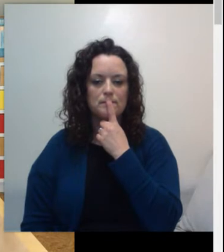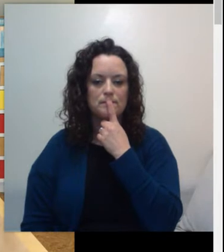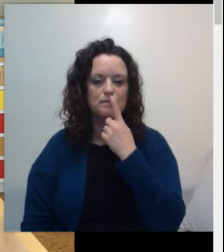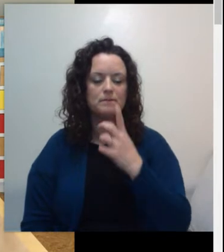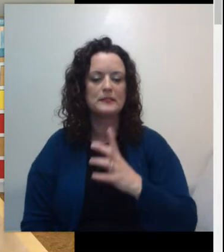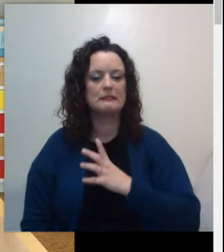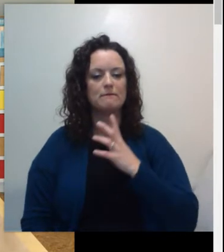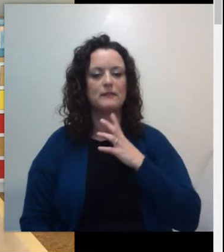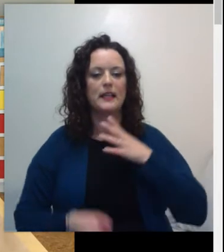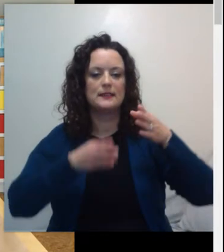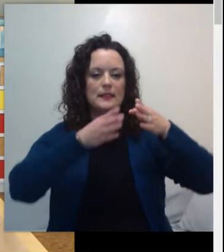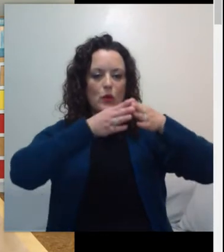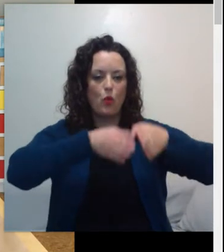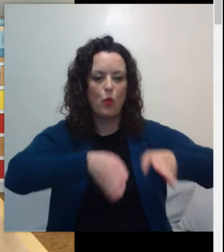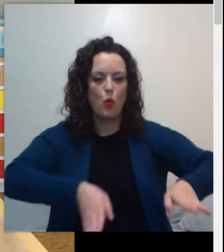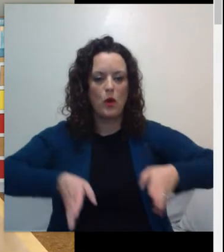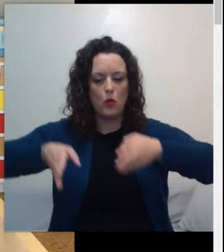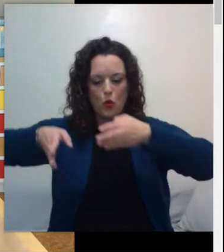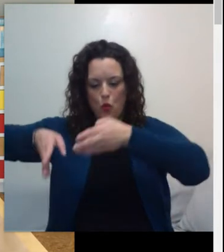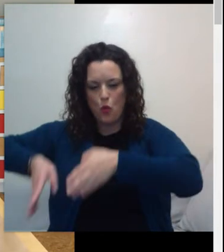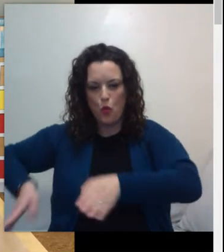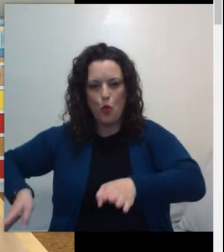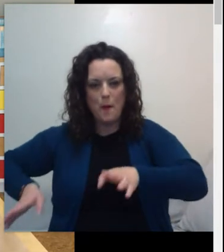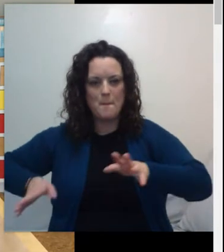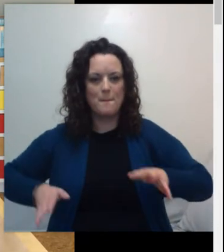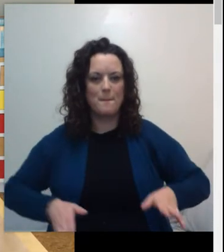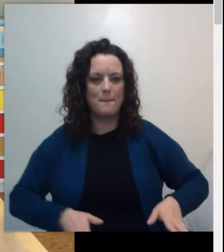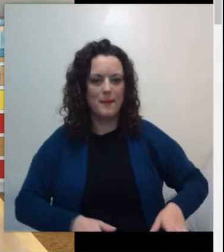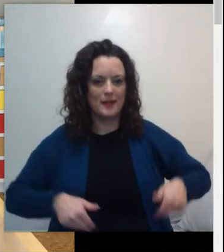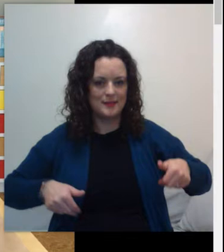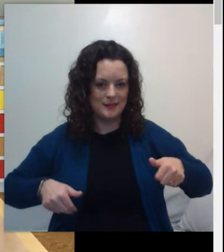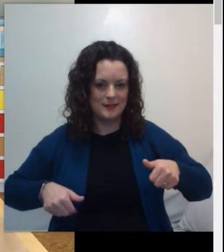fancy bell bottoms, which are coming back.